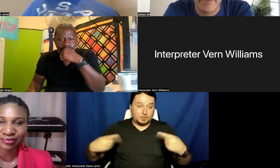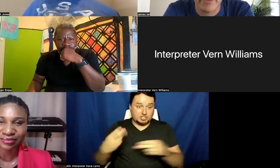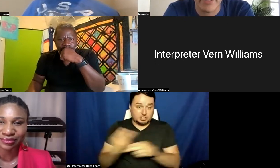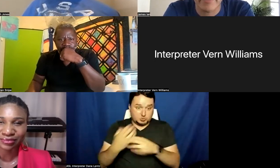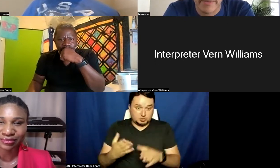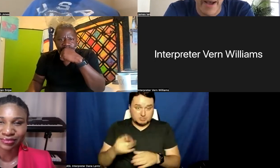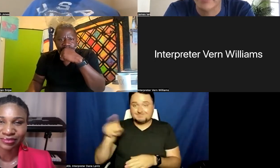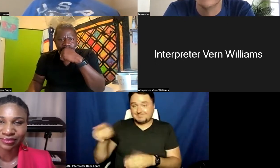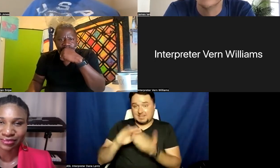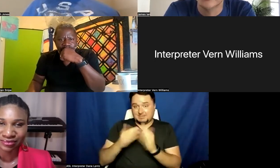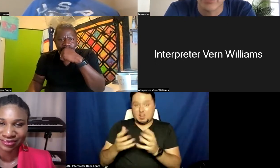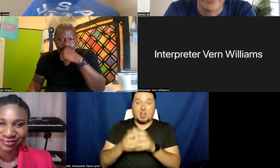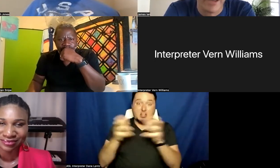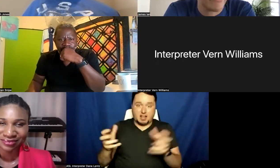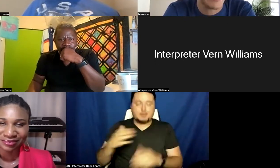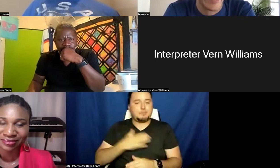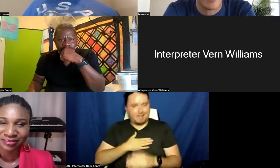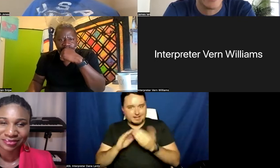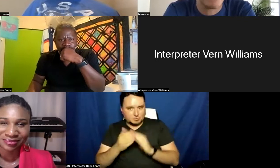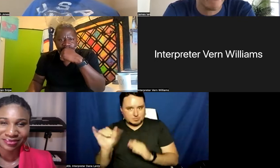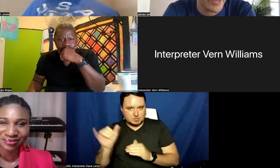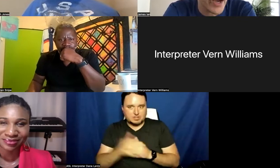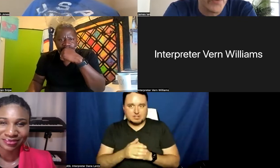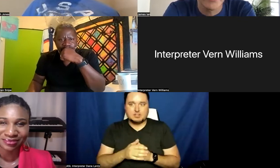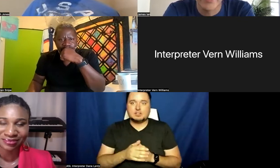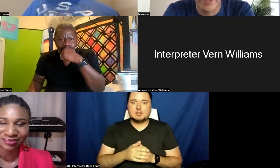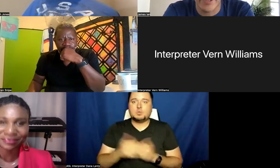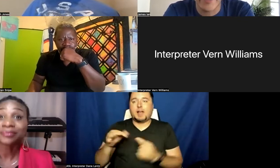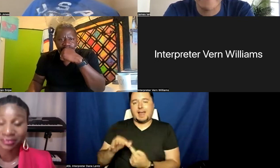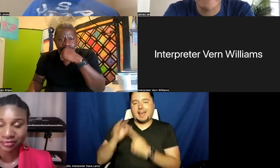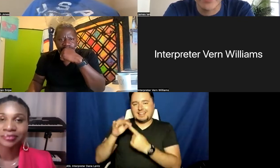that community and in my community, and so we definitely highlighted that in the video.